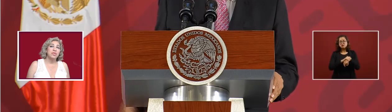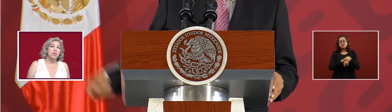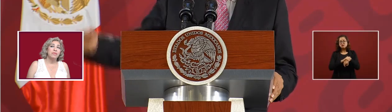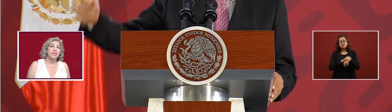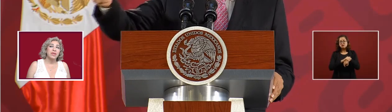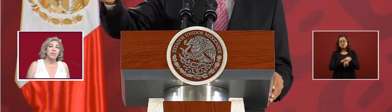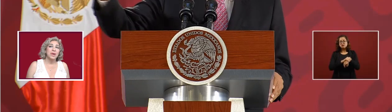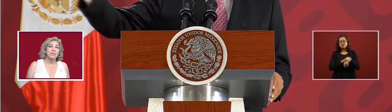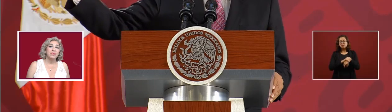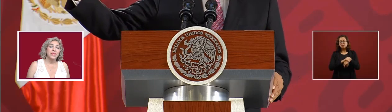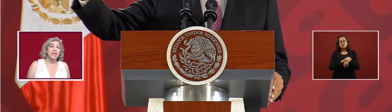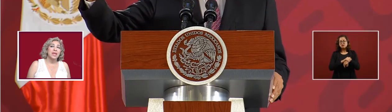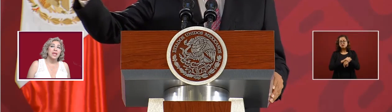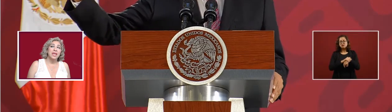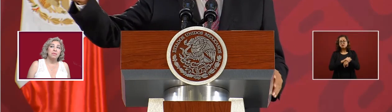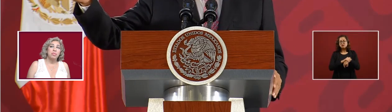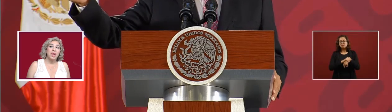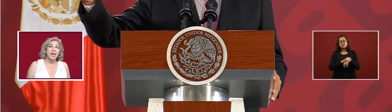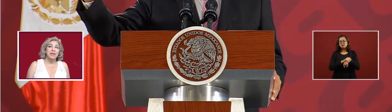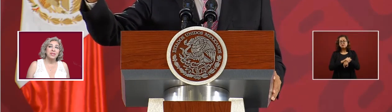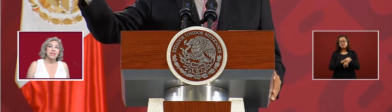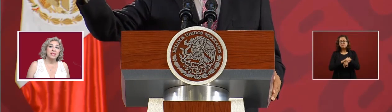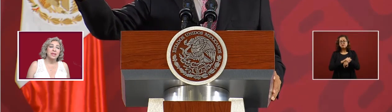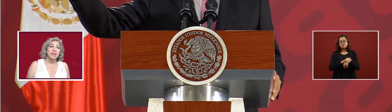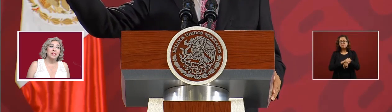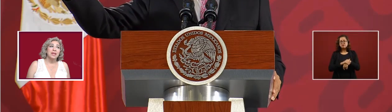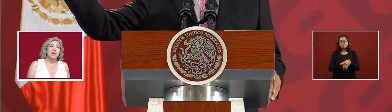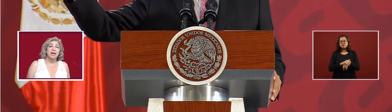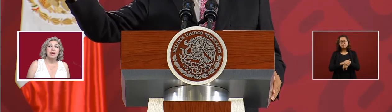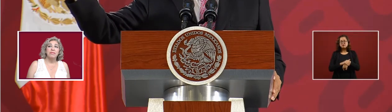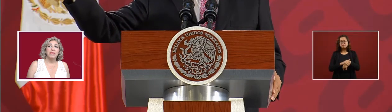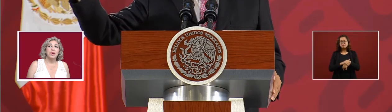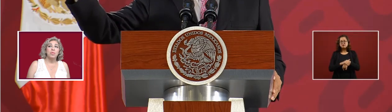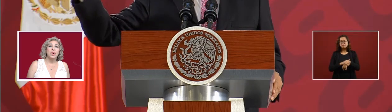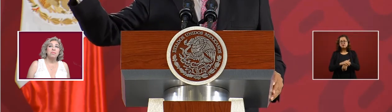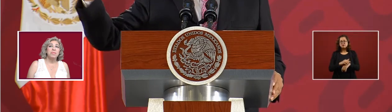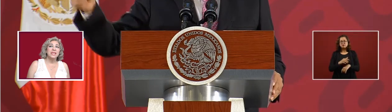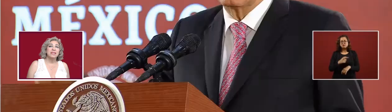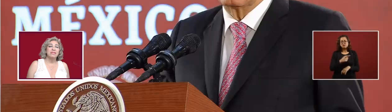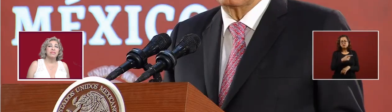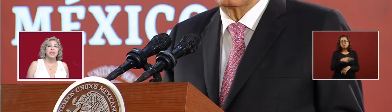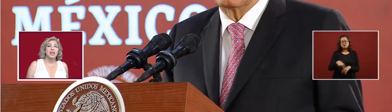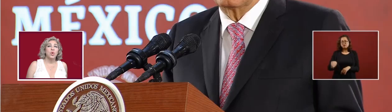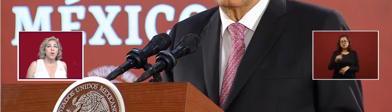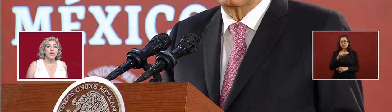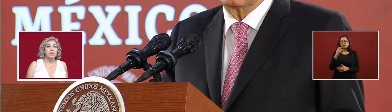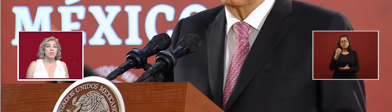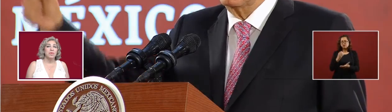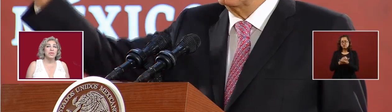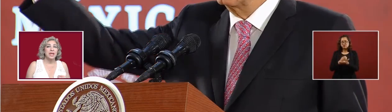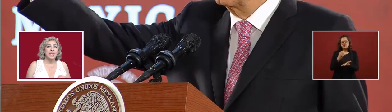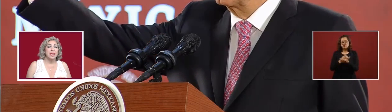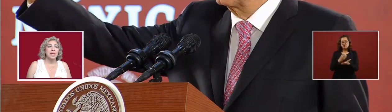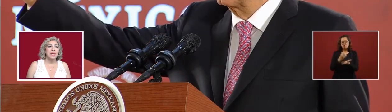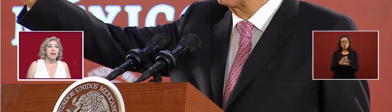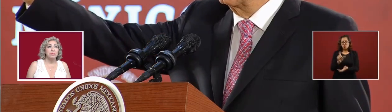a friend who knew him very well he brought out one piece of a coin